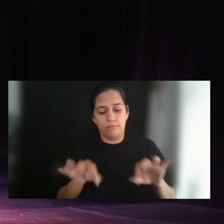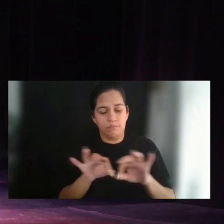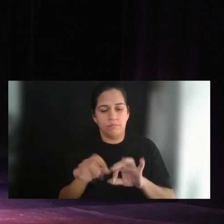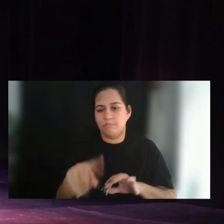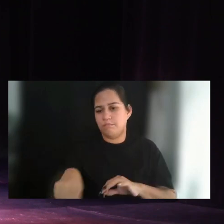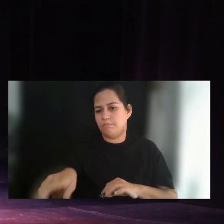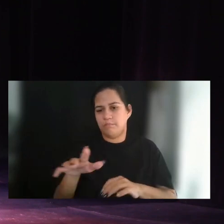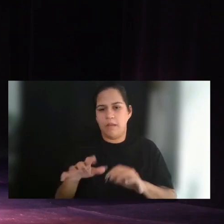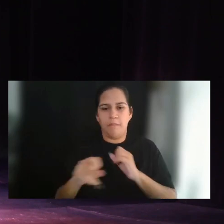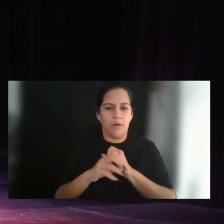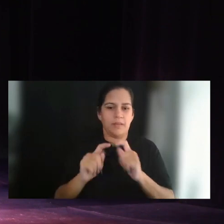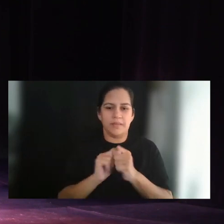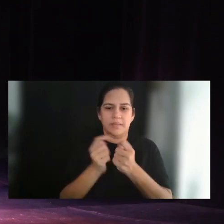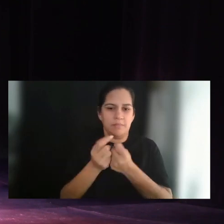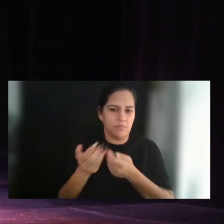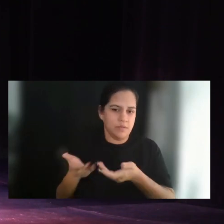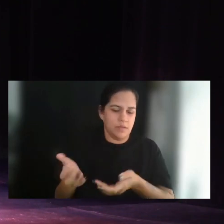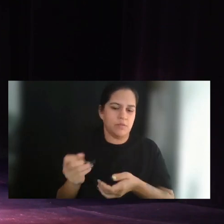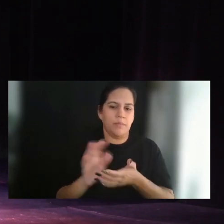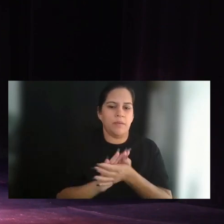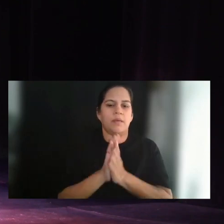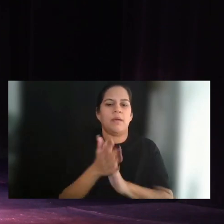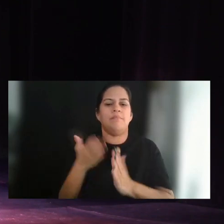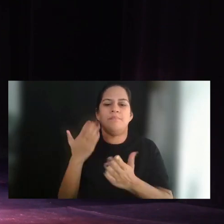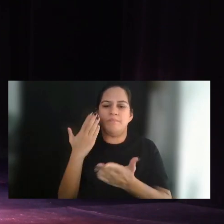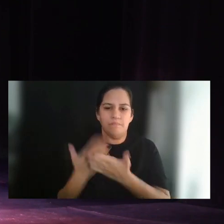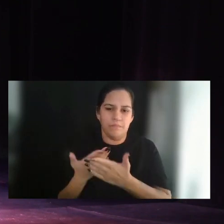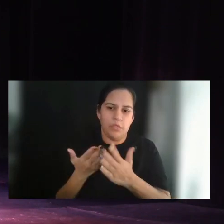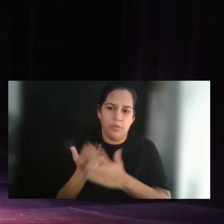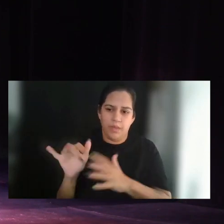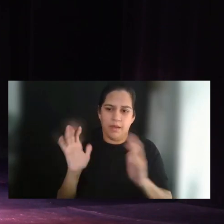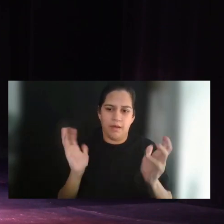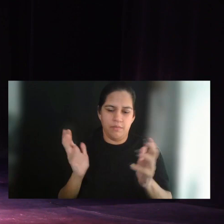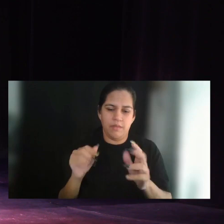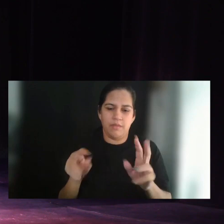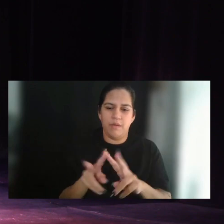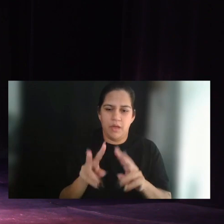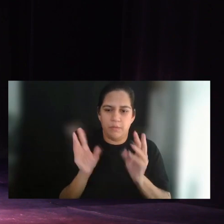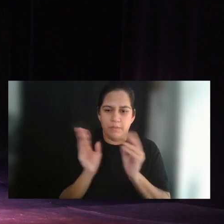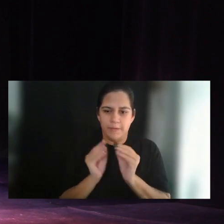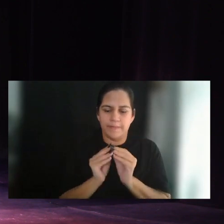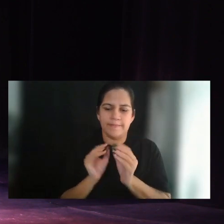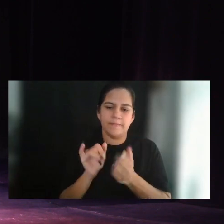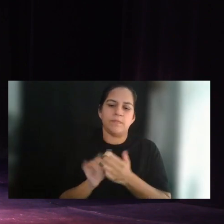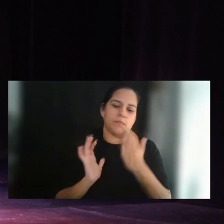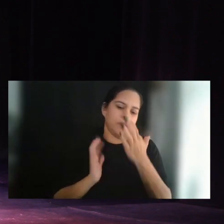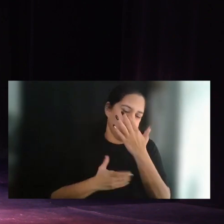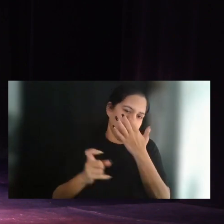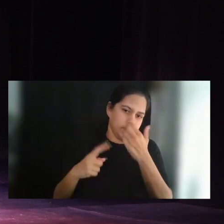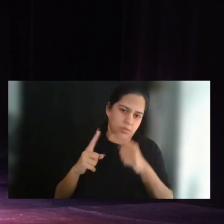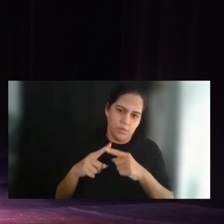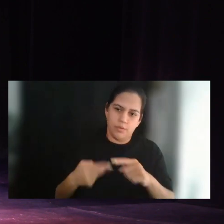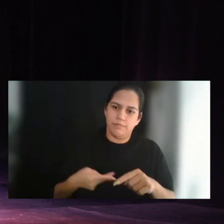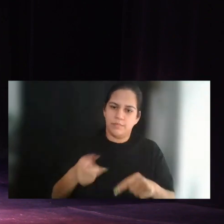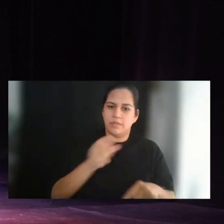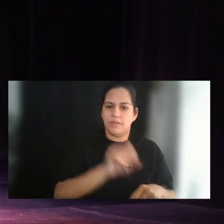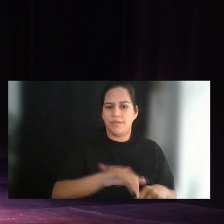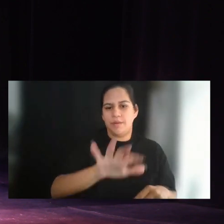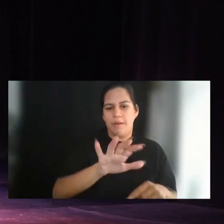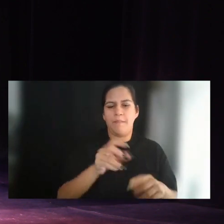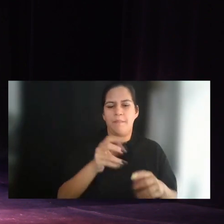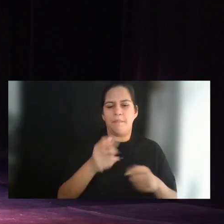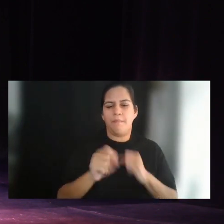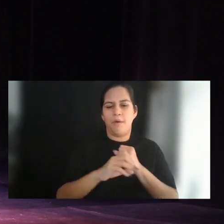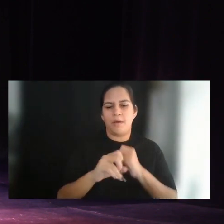so it became evident through that conversation in the values meeting that we needed to hire a South Asian marketing consultant, which we recommended through one